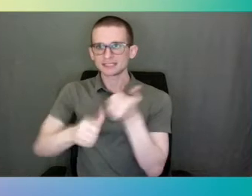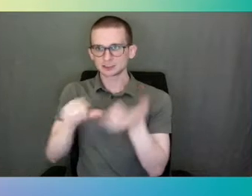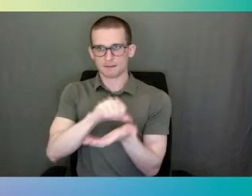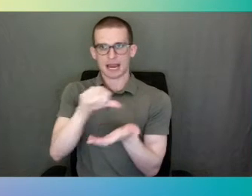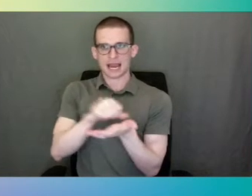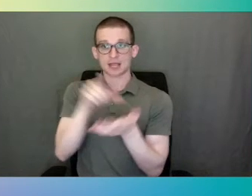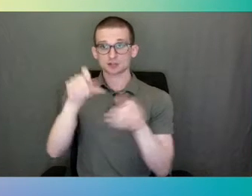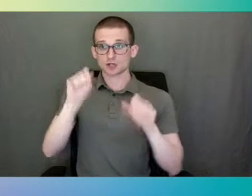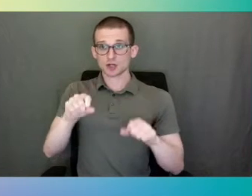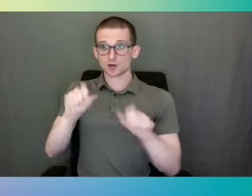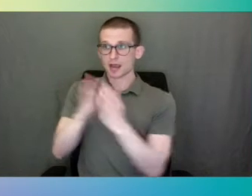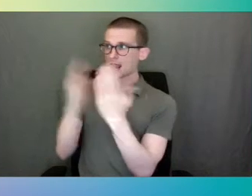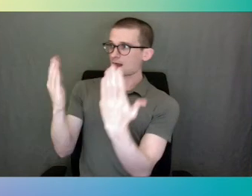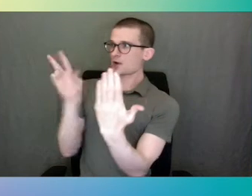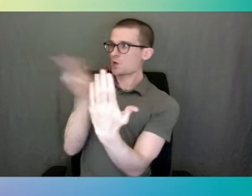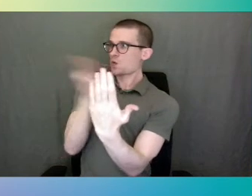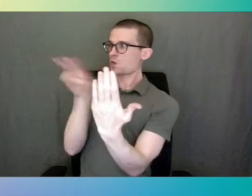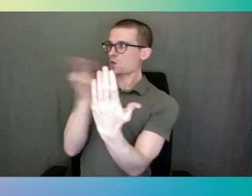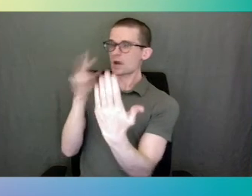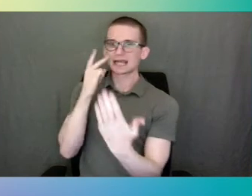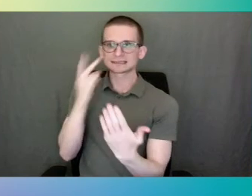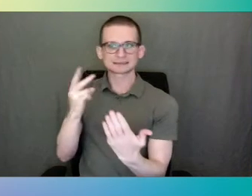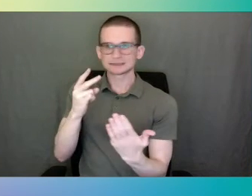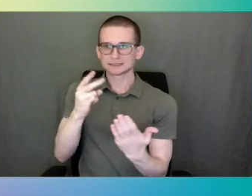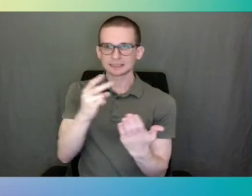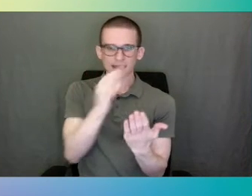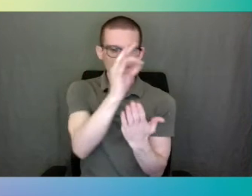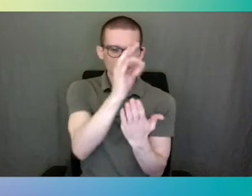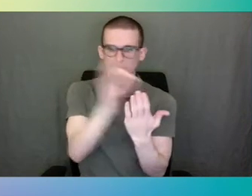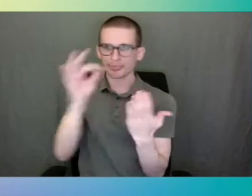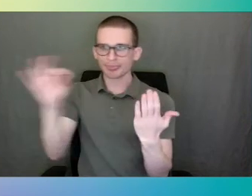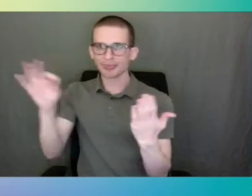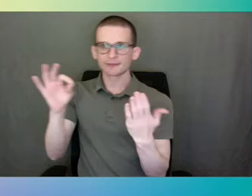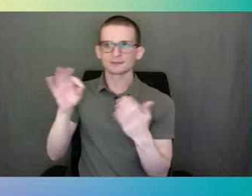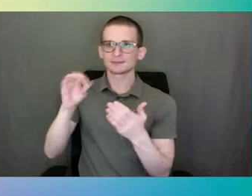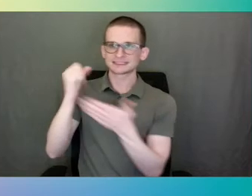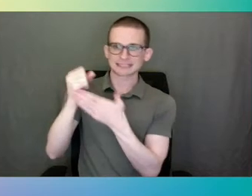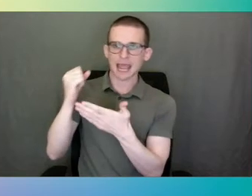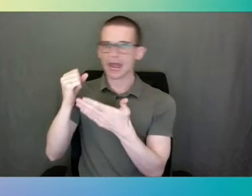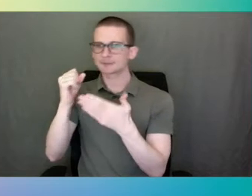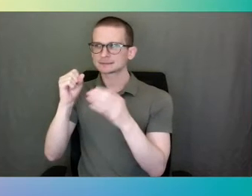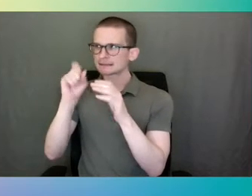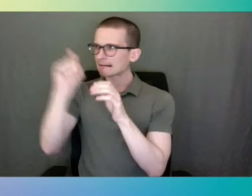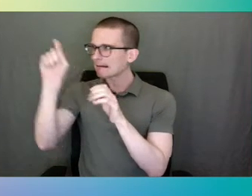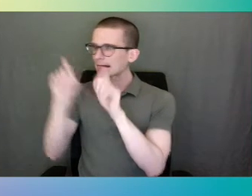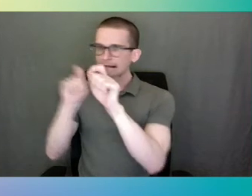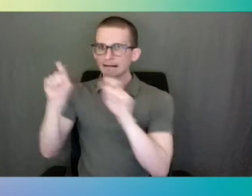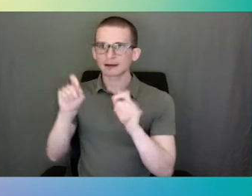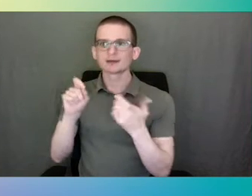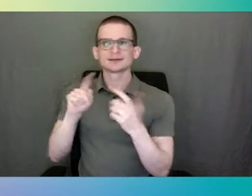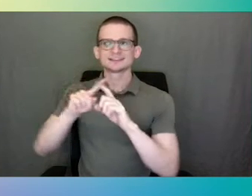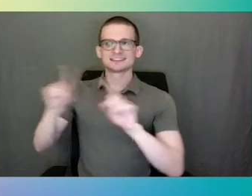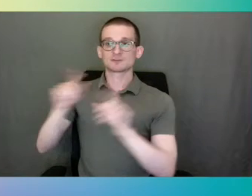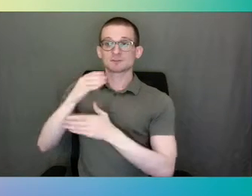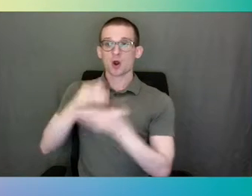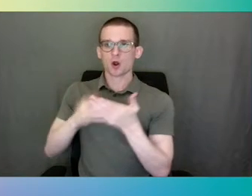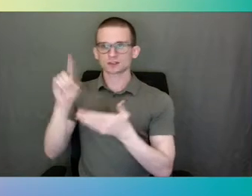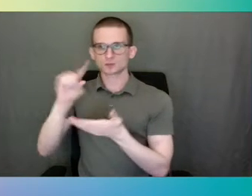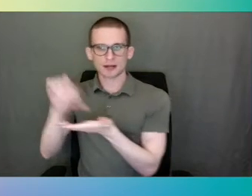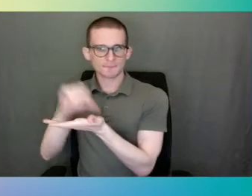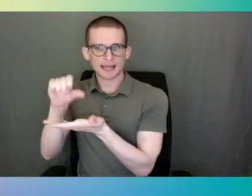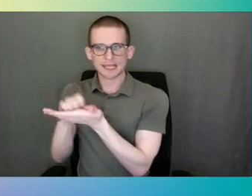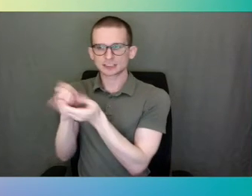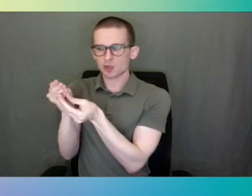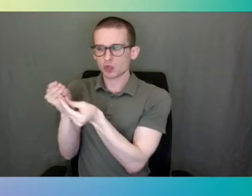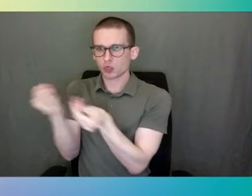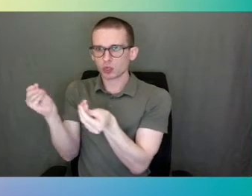little marks here and there, stamps on there, different types of parts where the pages are starting to fall apart and